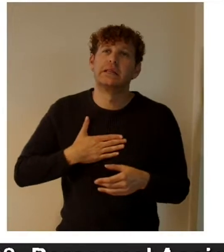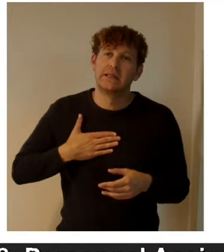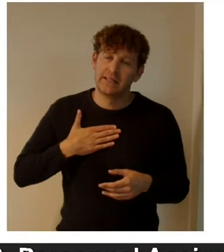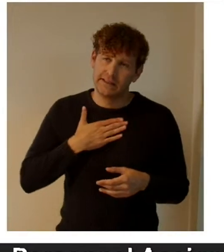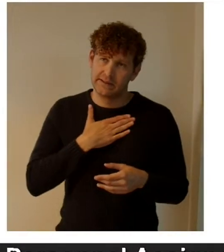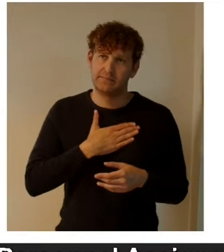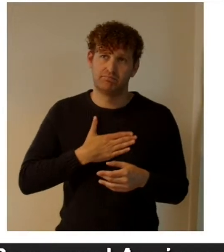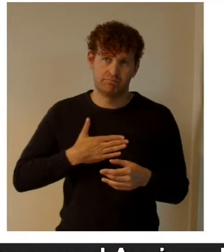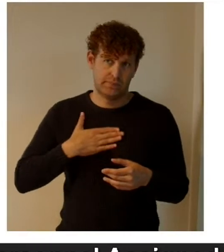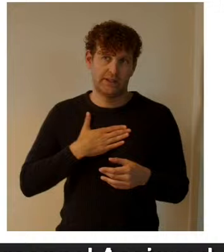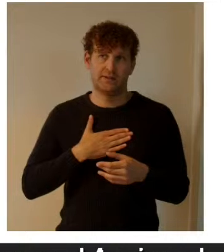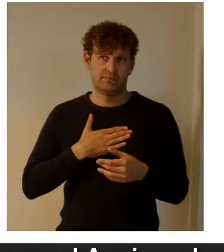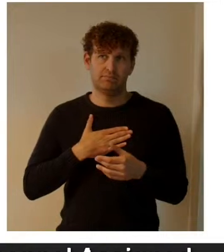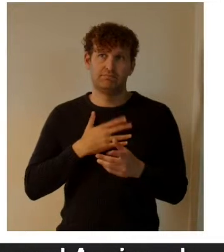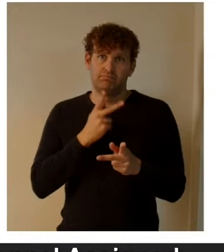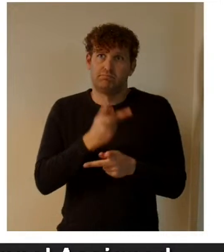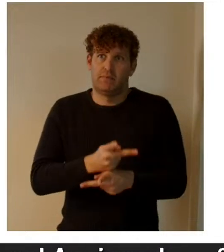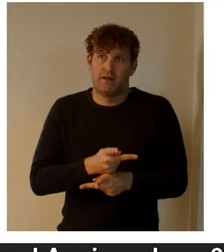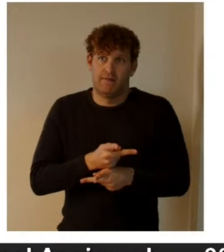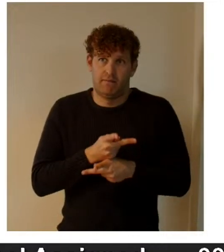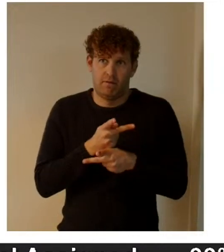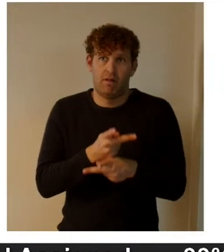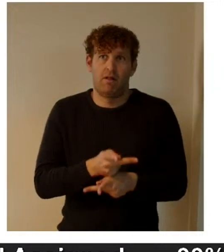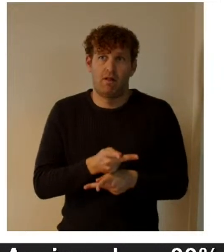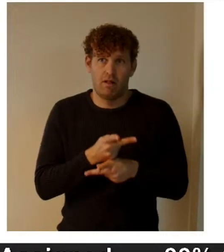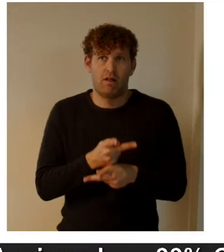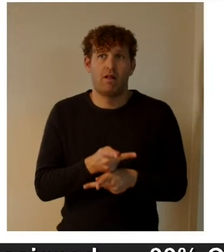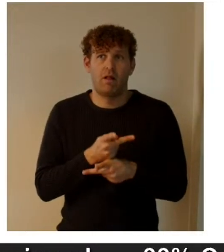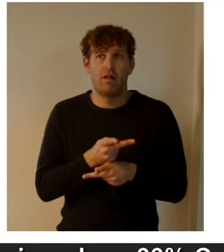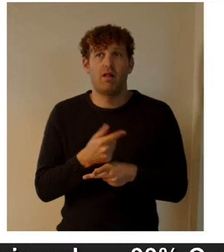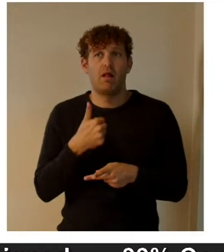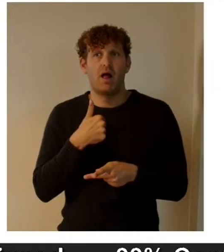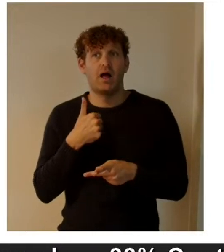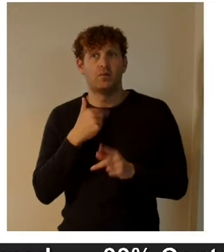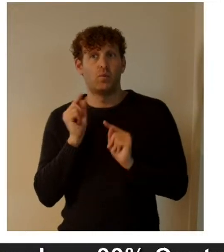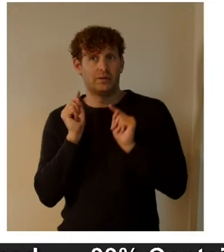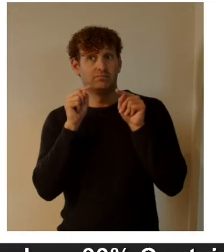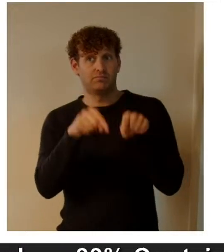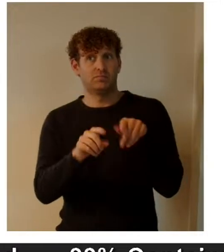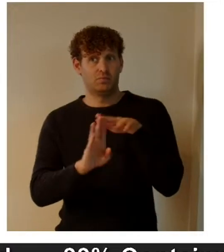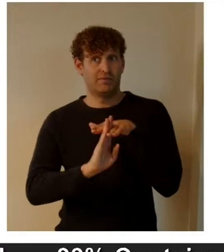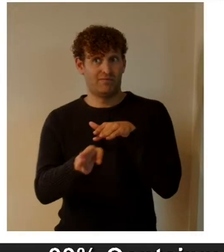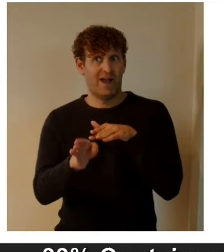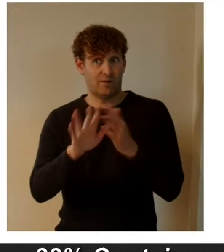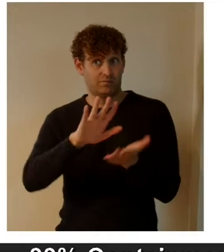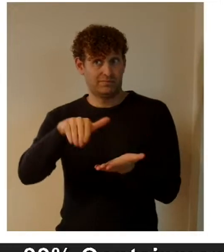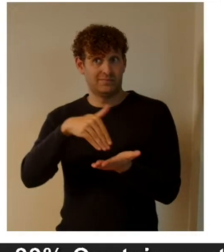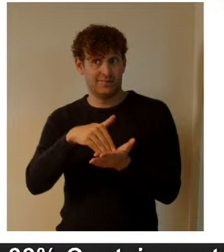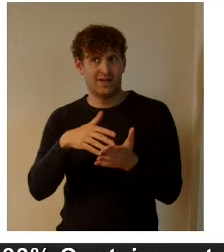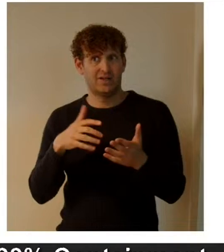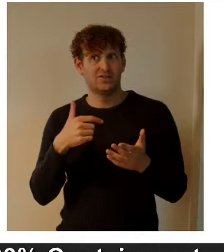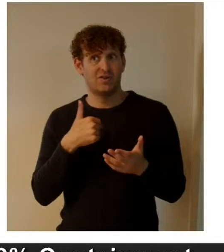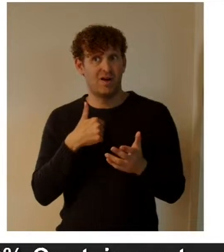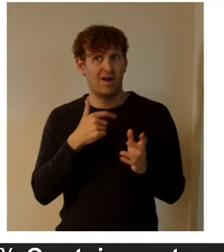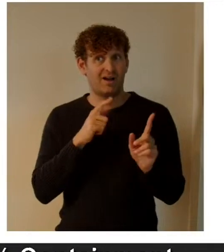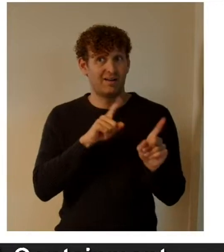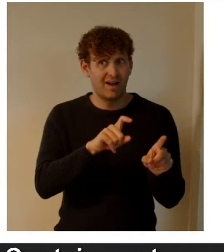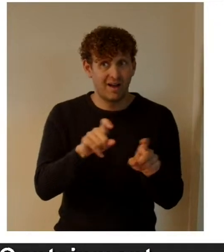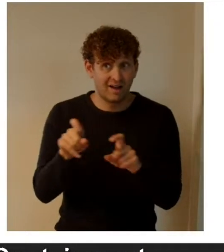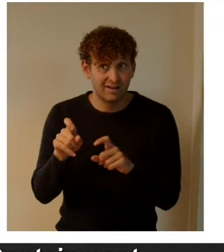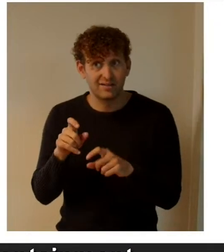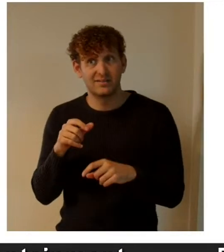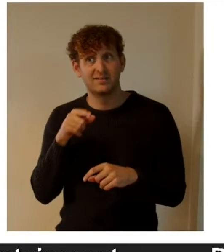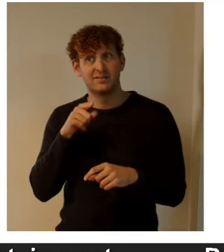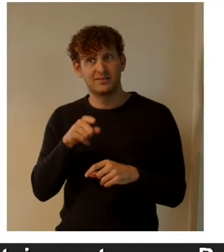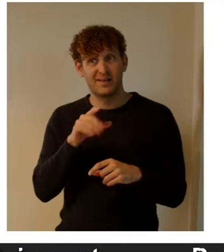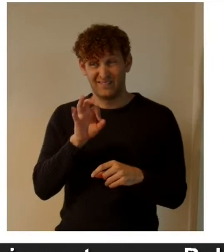was at the convention center yesterday, and there were people going around saying they were with FEMA. It's important that you